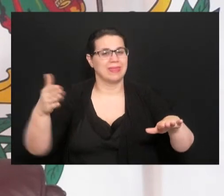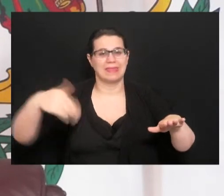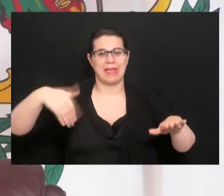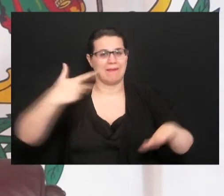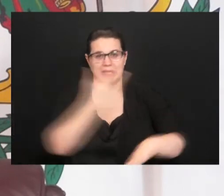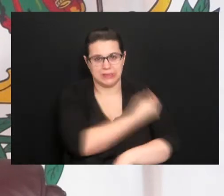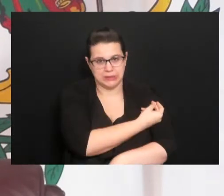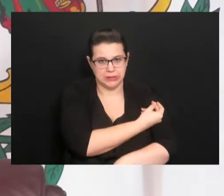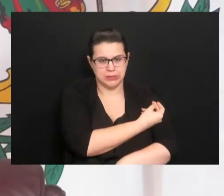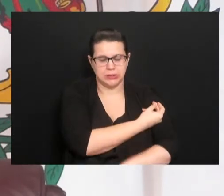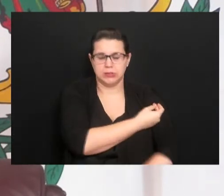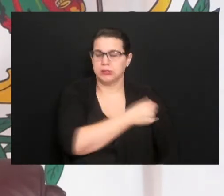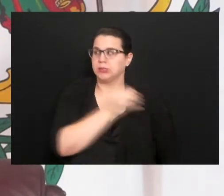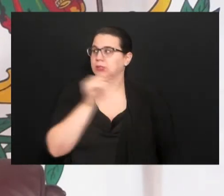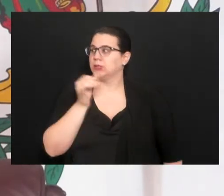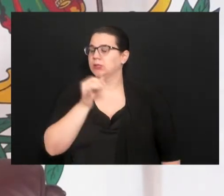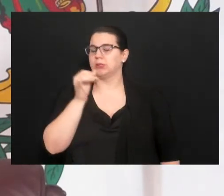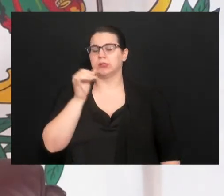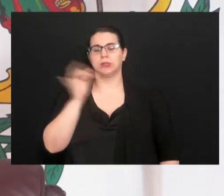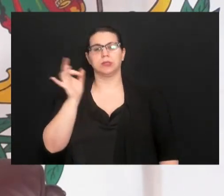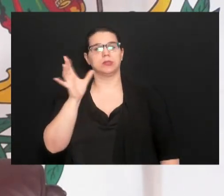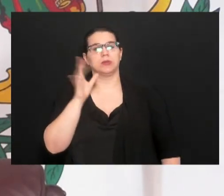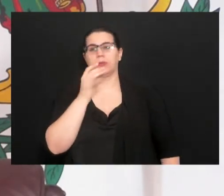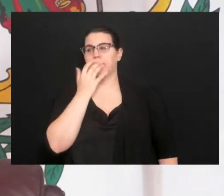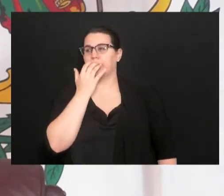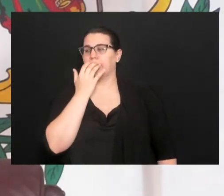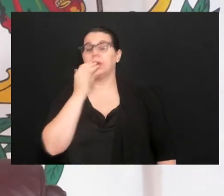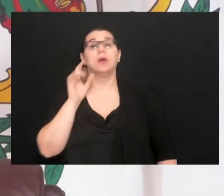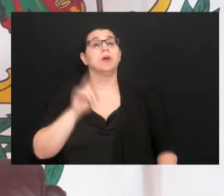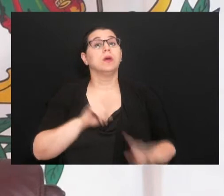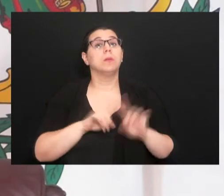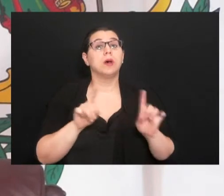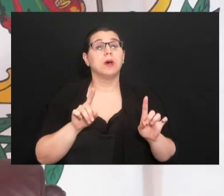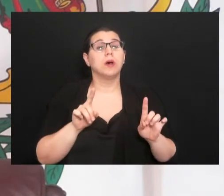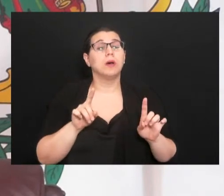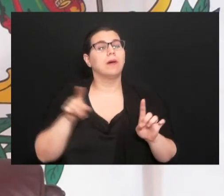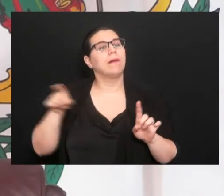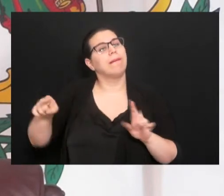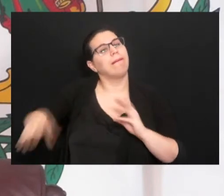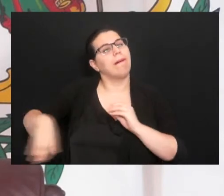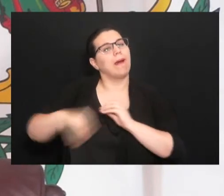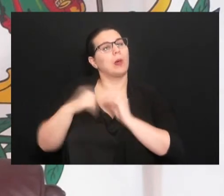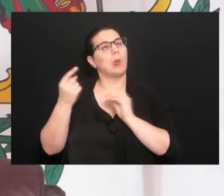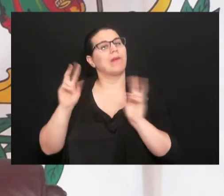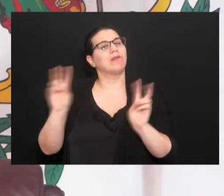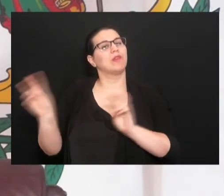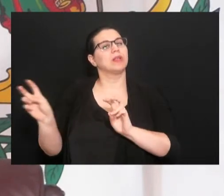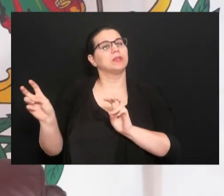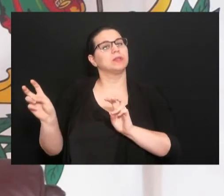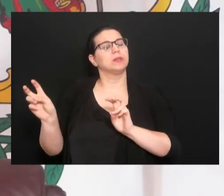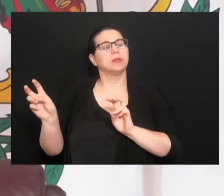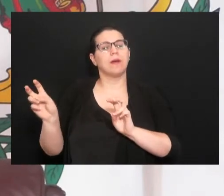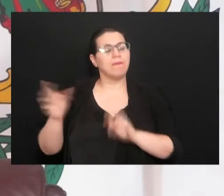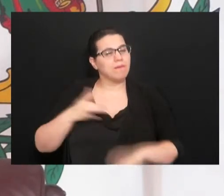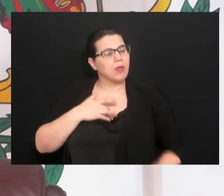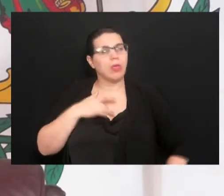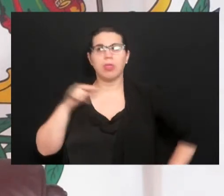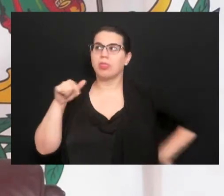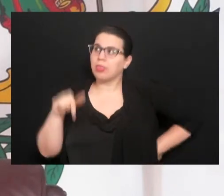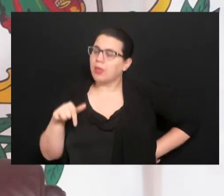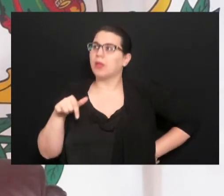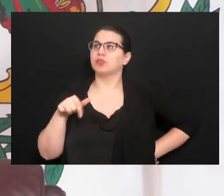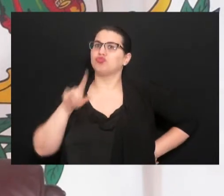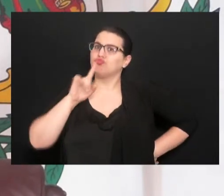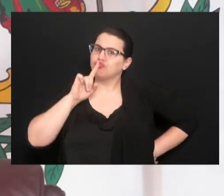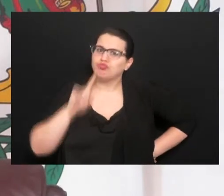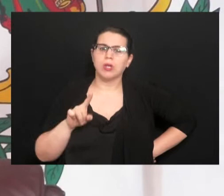I think that's absolutely important. But then he said this, and this is a heck of an accomplishment, and I hope I got